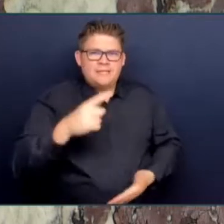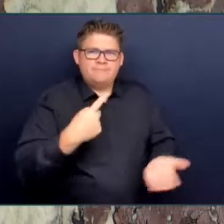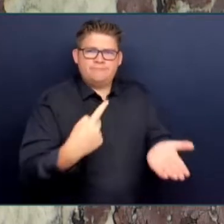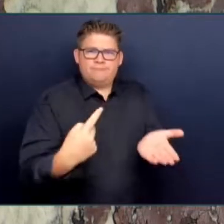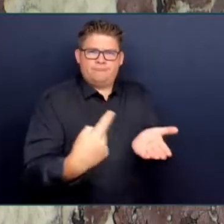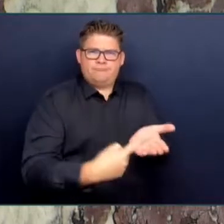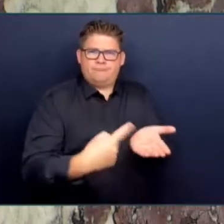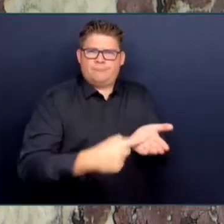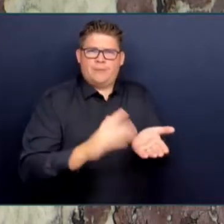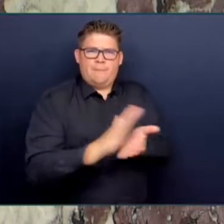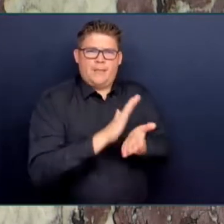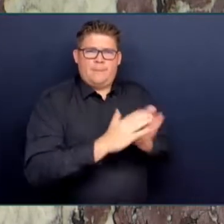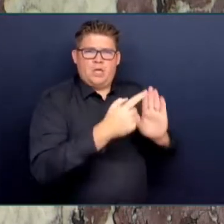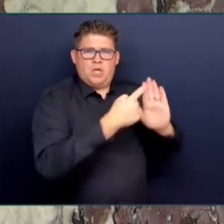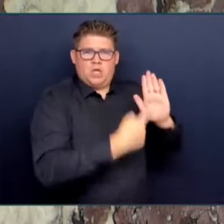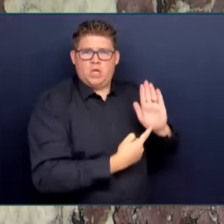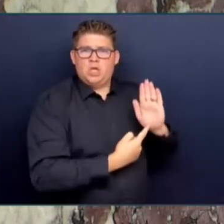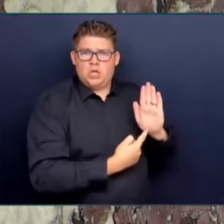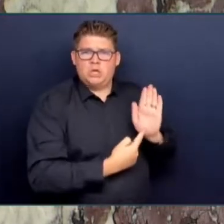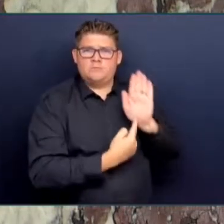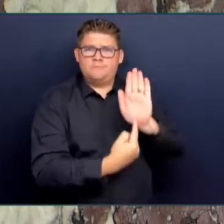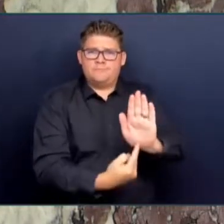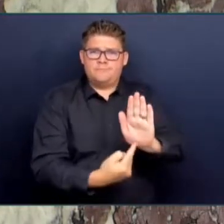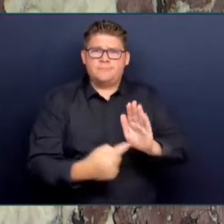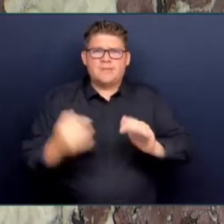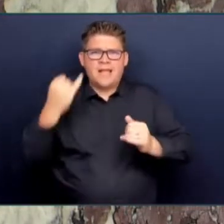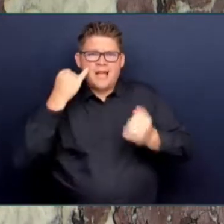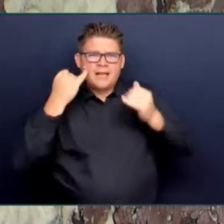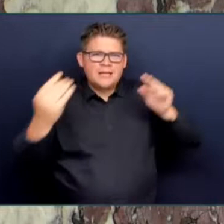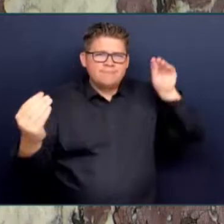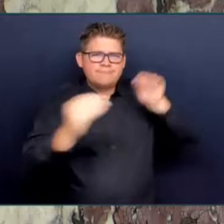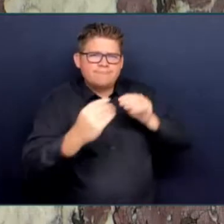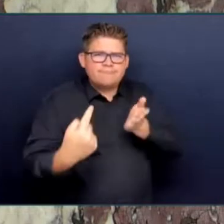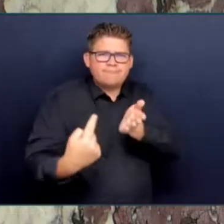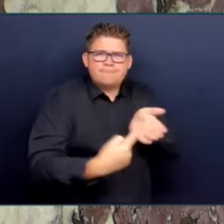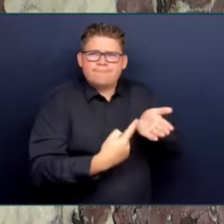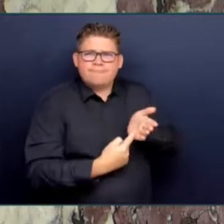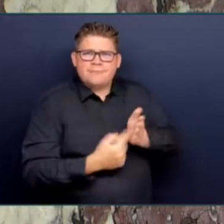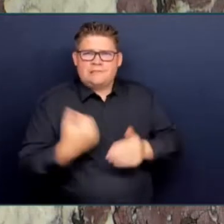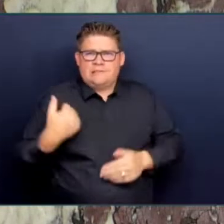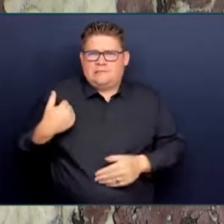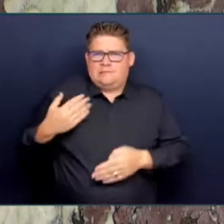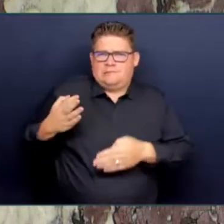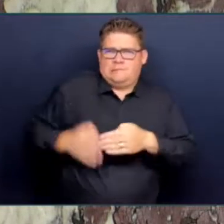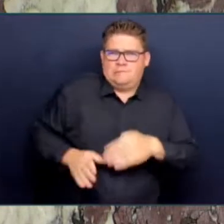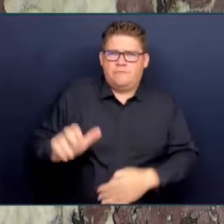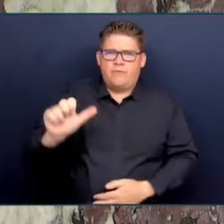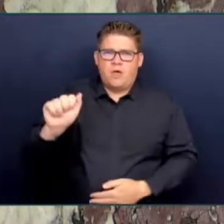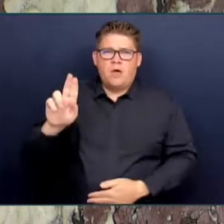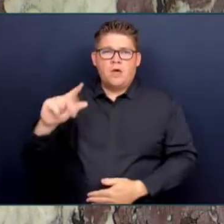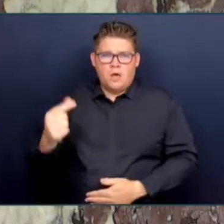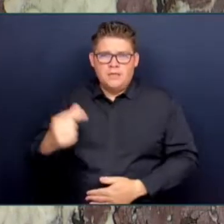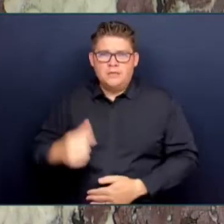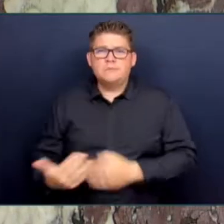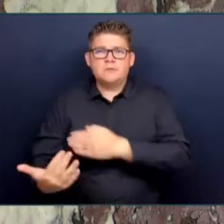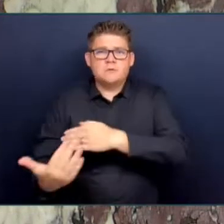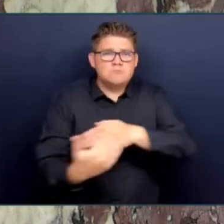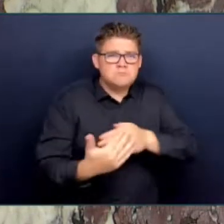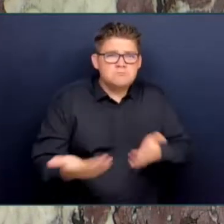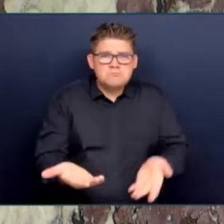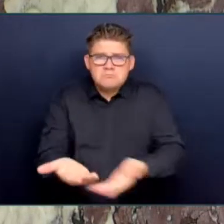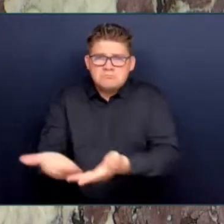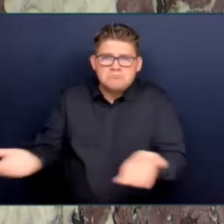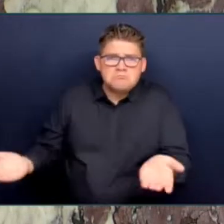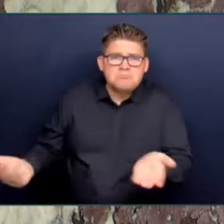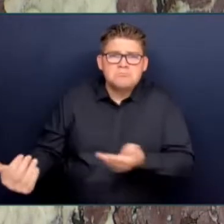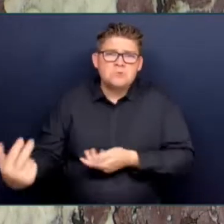end of August. There's a lot of input that's coming in from farmers who are very concerned about this issue. But because